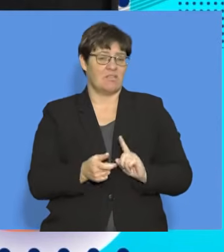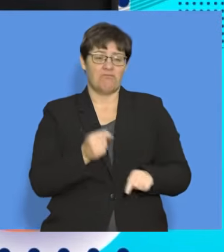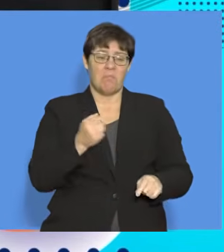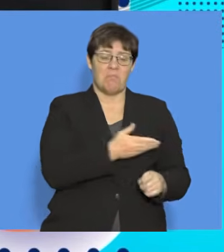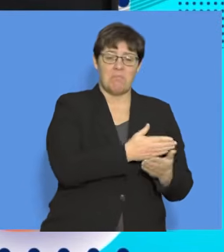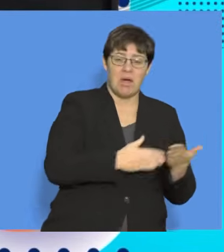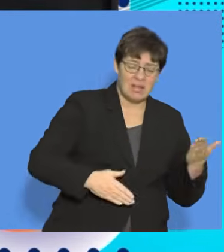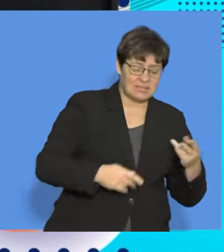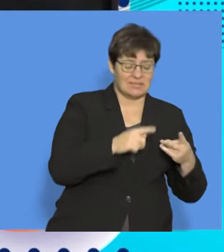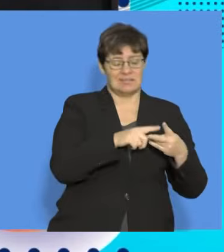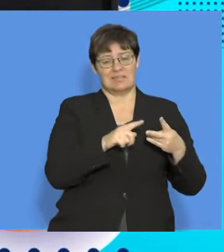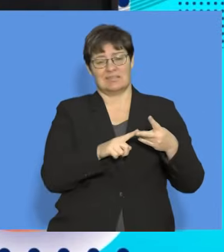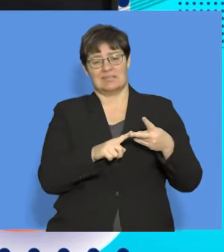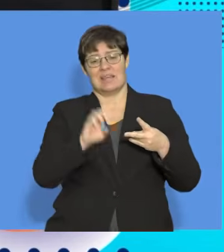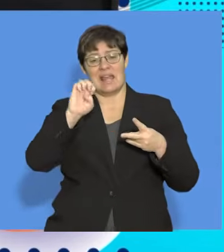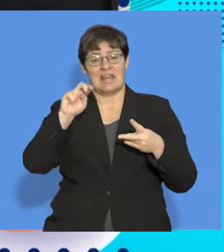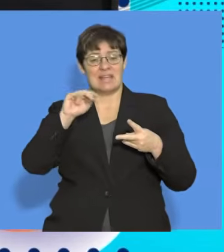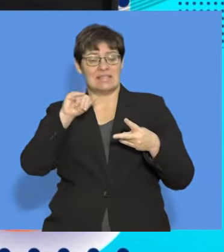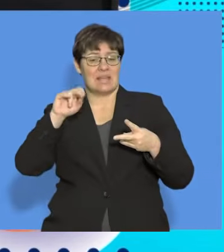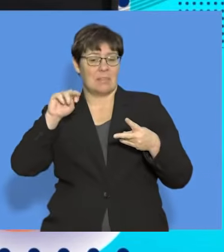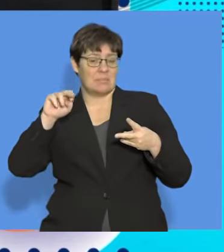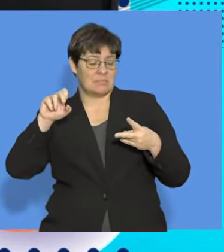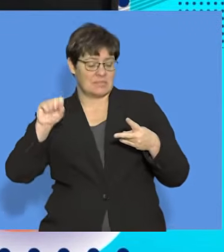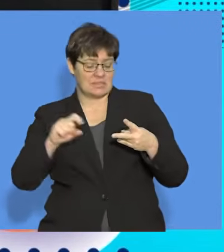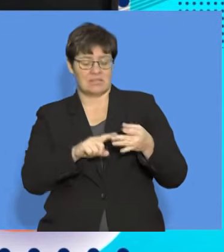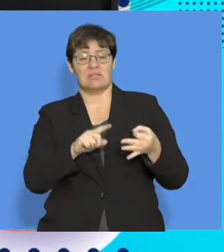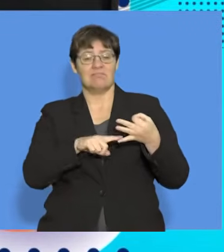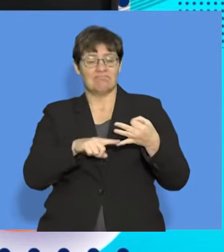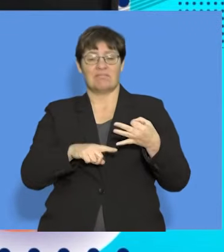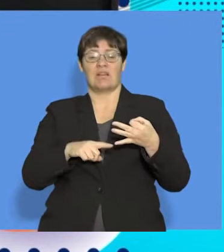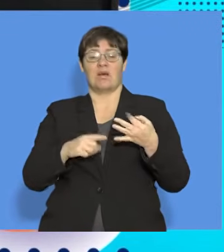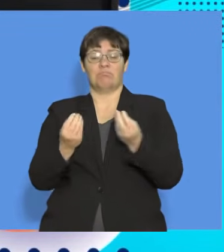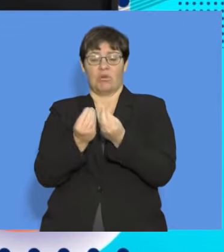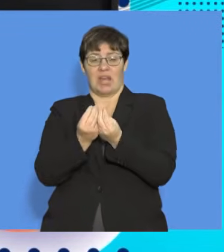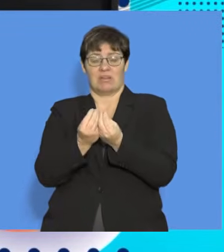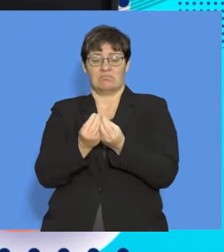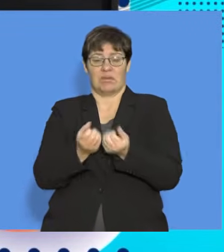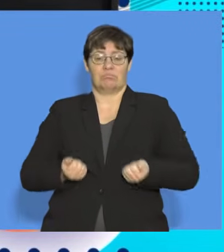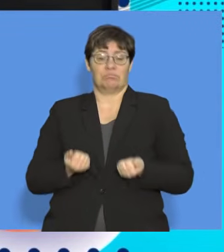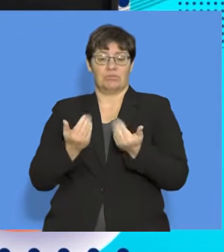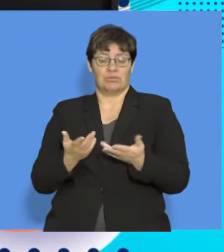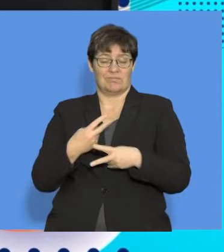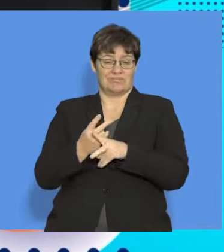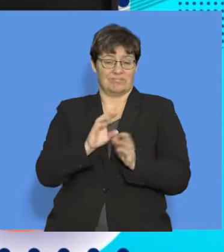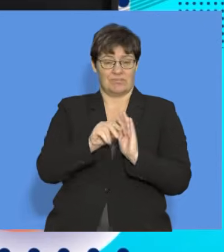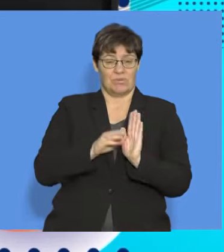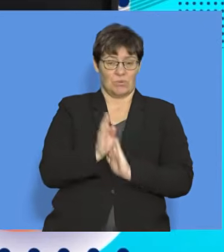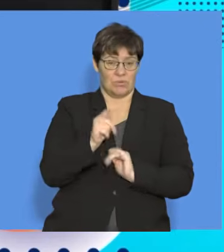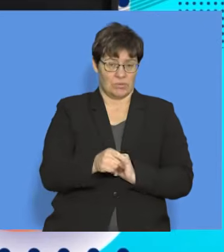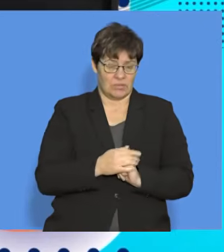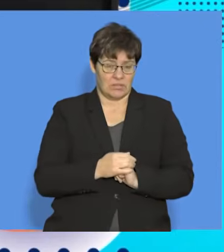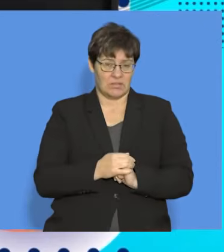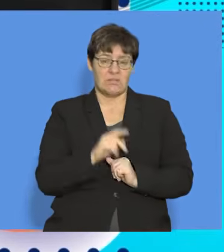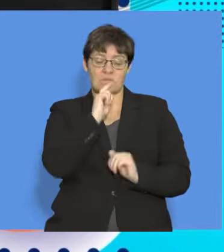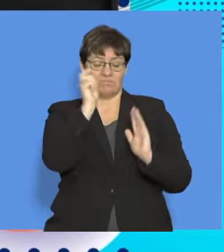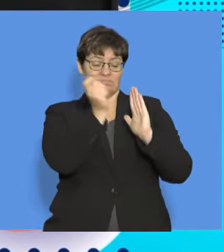parts to enzymes to products that are produced. And hence I suggest that you start preparing your